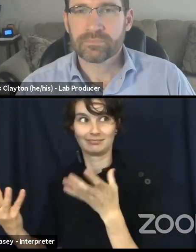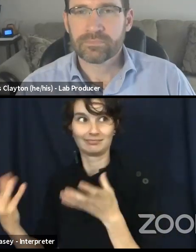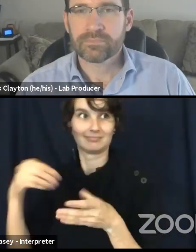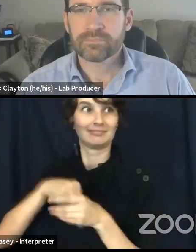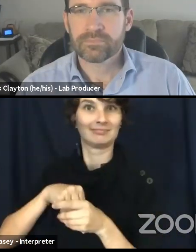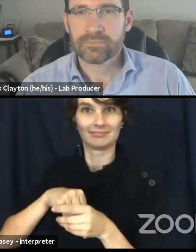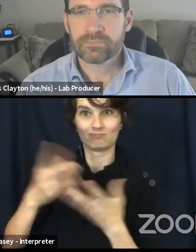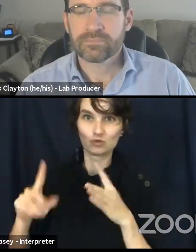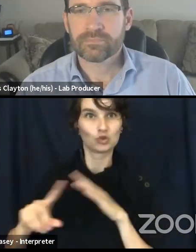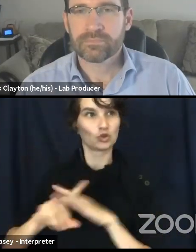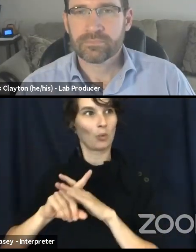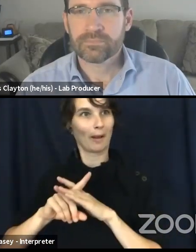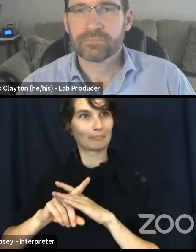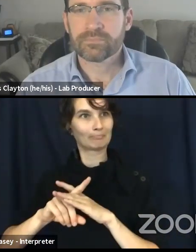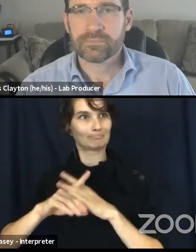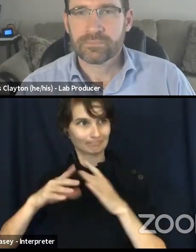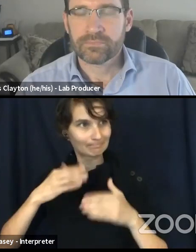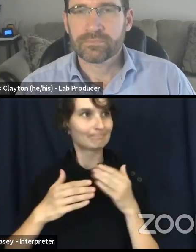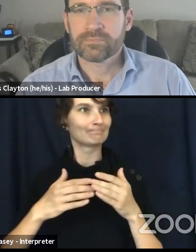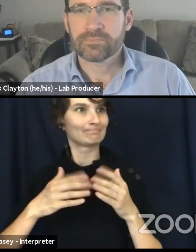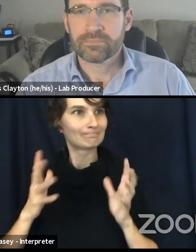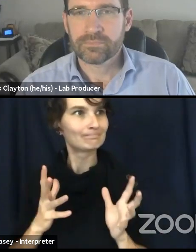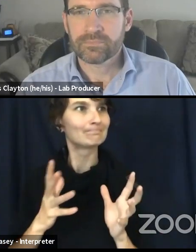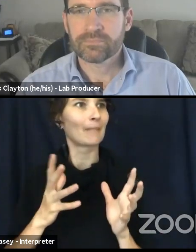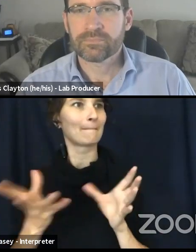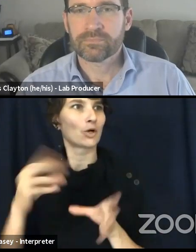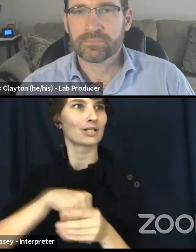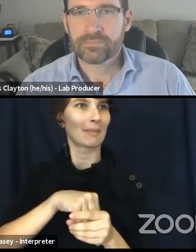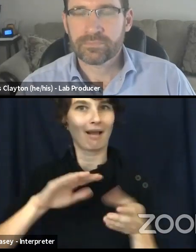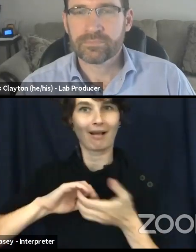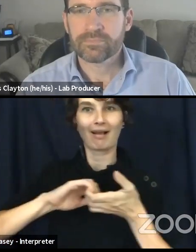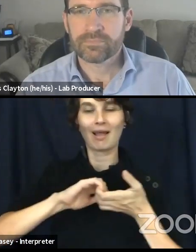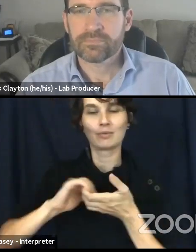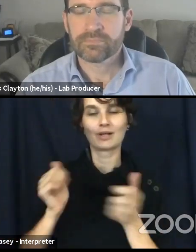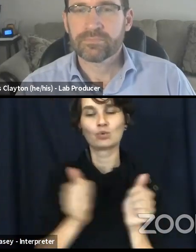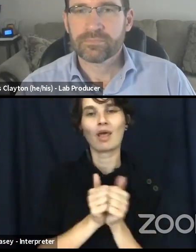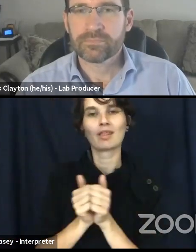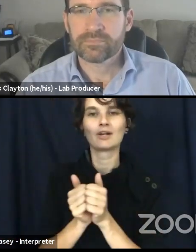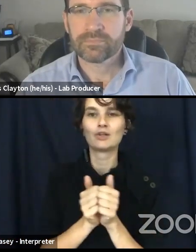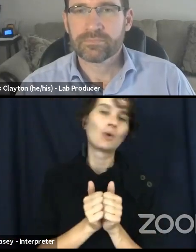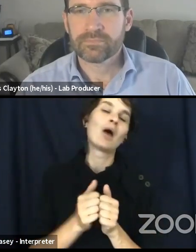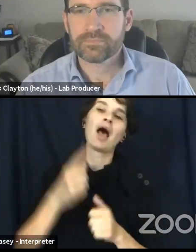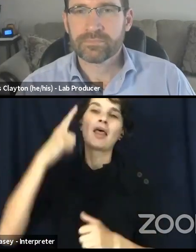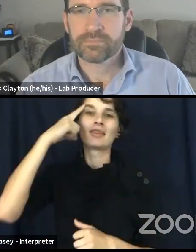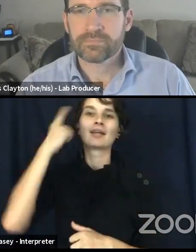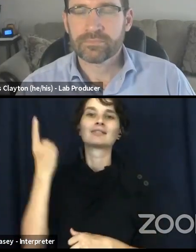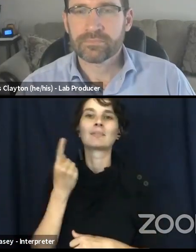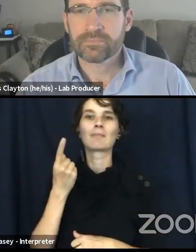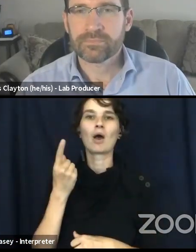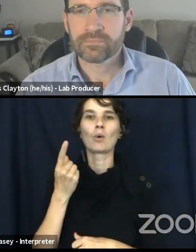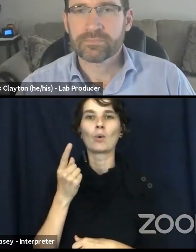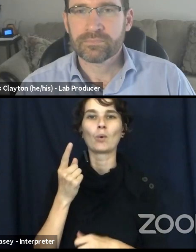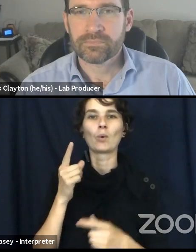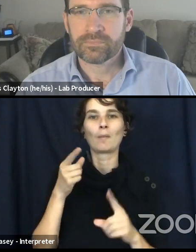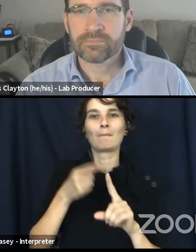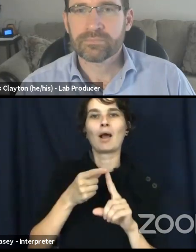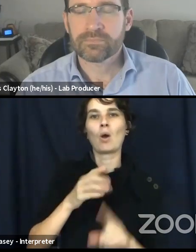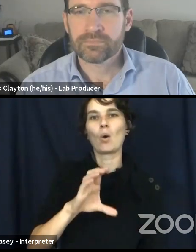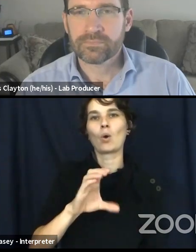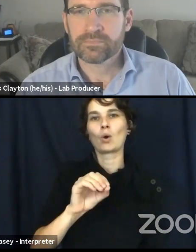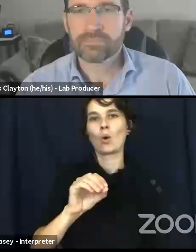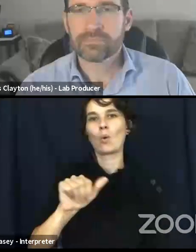up and participating and collaborating together. So yeah, I think something about co-authorship, multi-directional